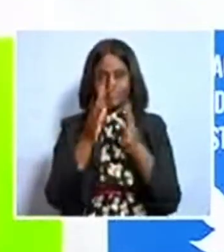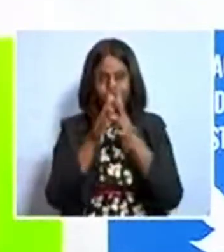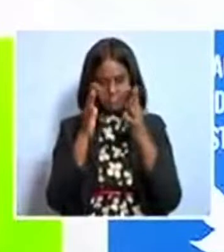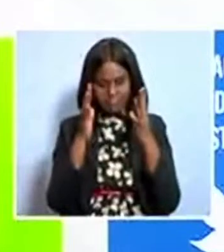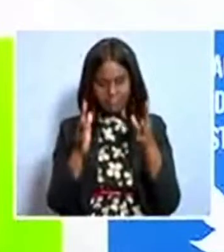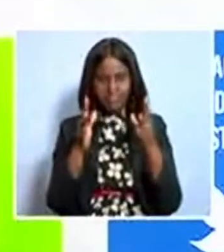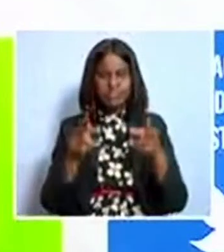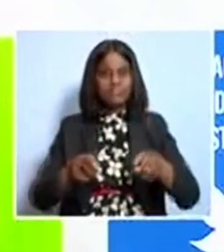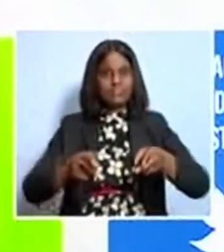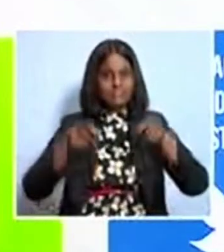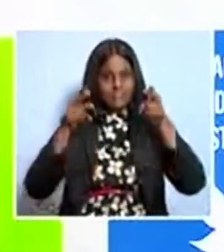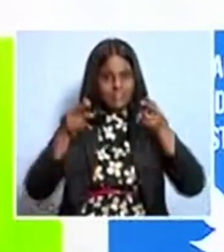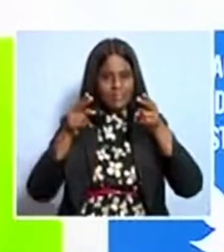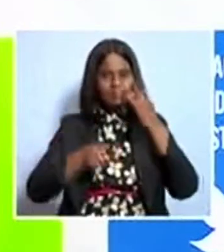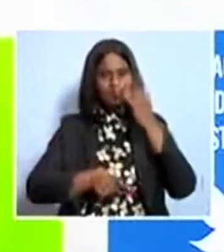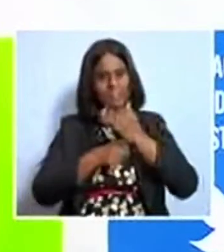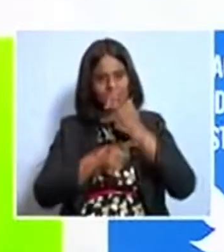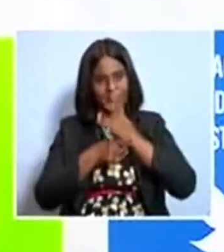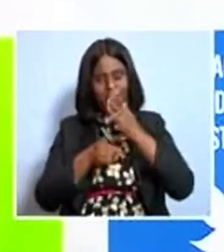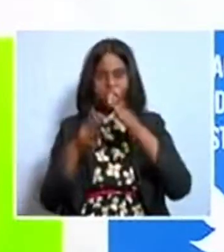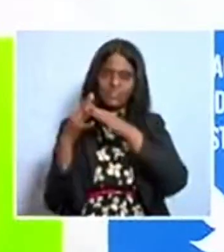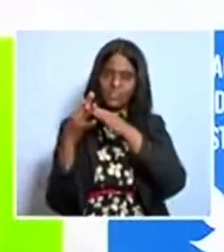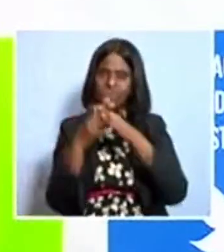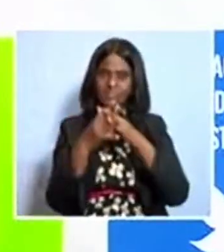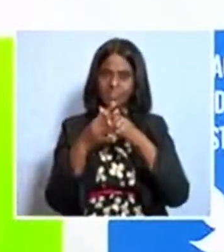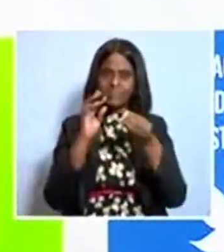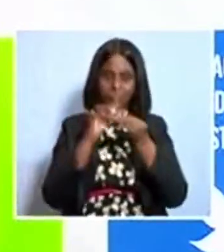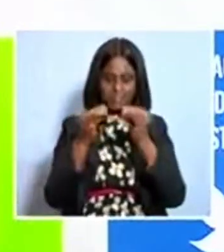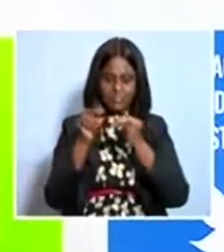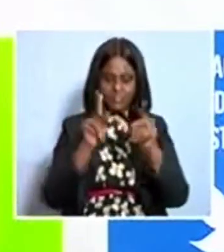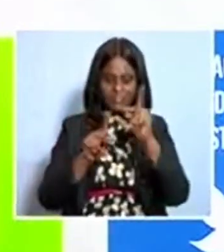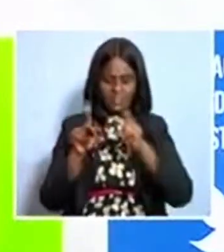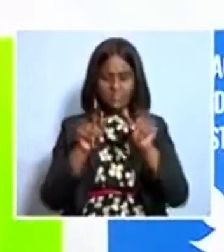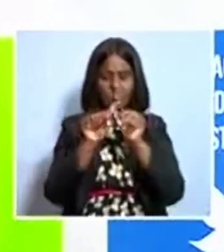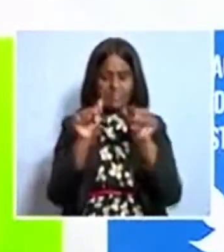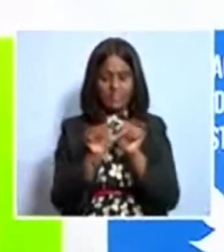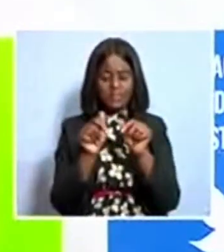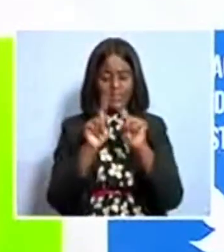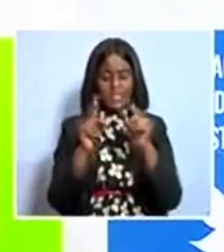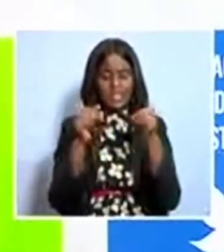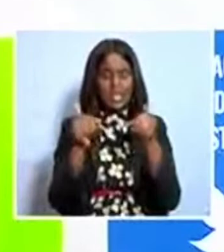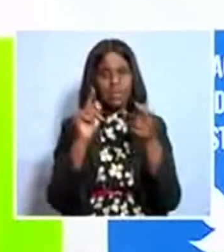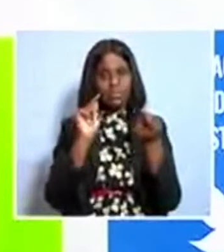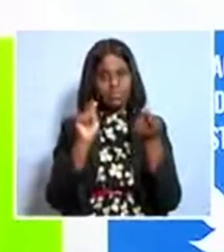very hyper-urban, densely populated areas, but the story really begins to change once